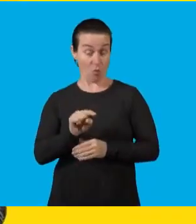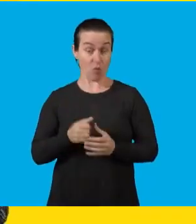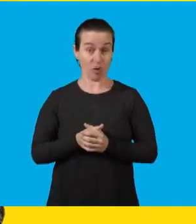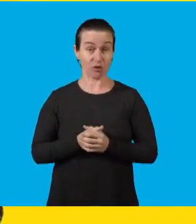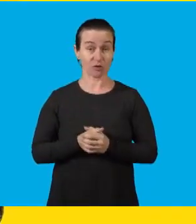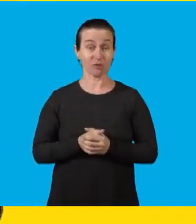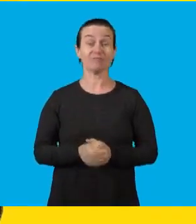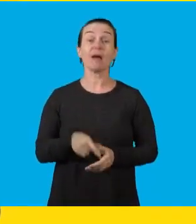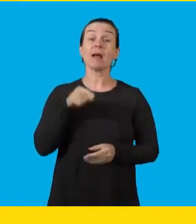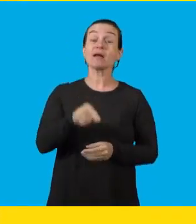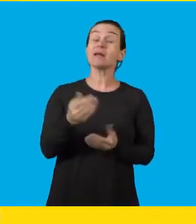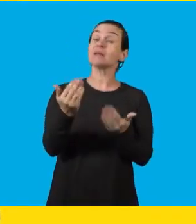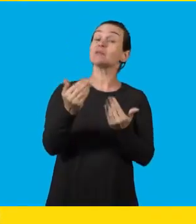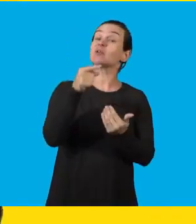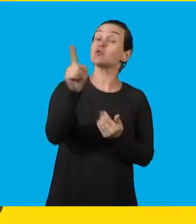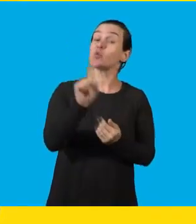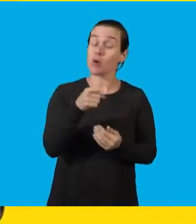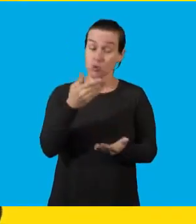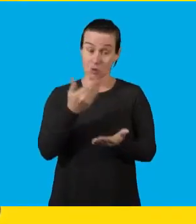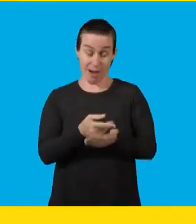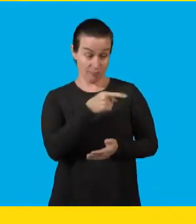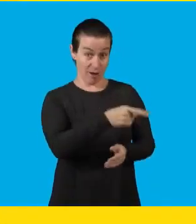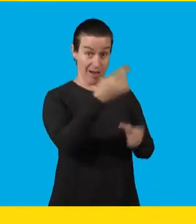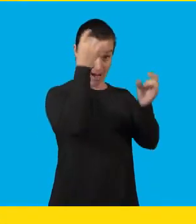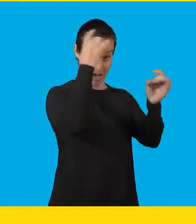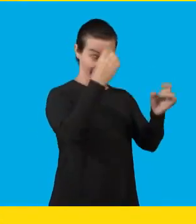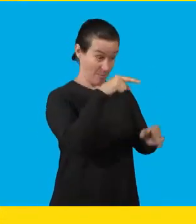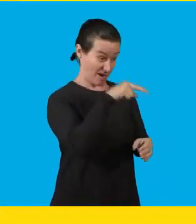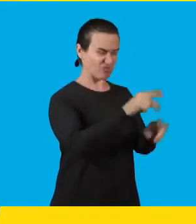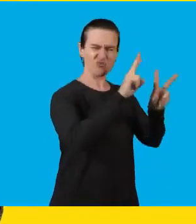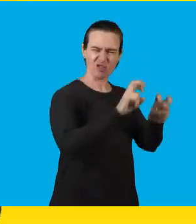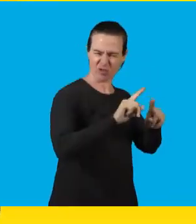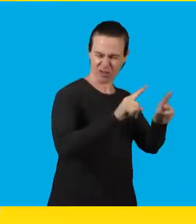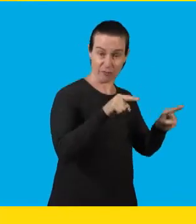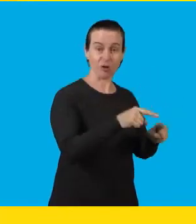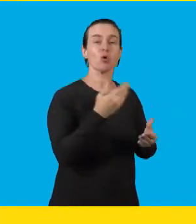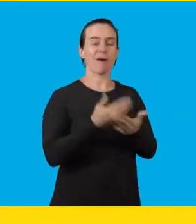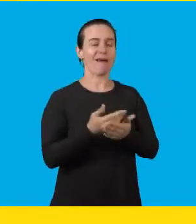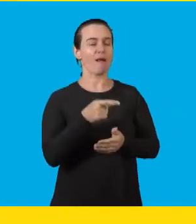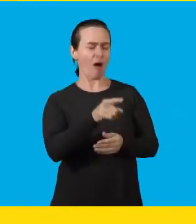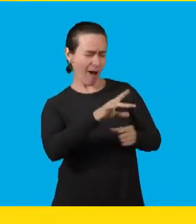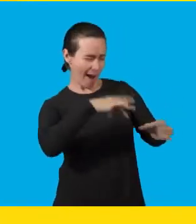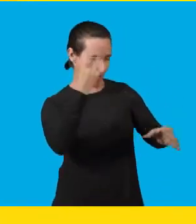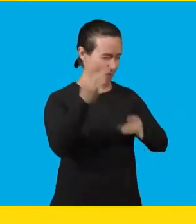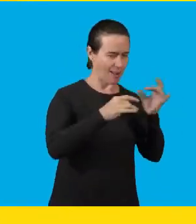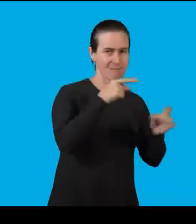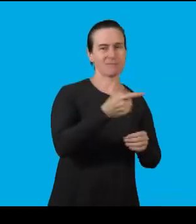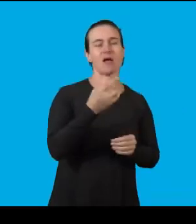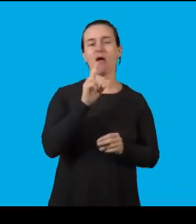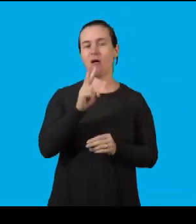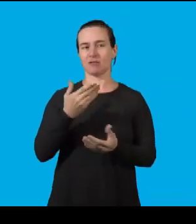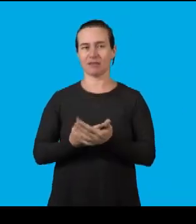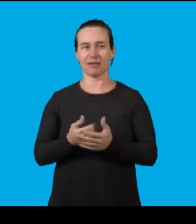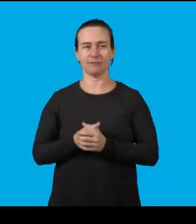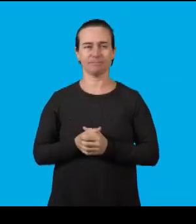situation will expect you to analyze the sources. That is how you will be able to answer the questions.